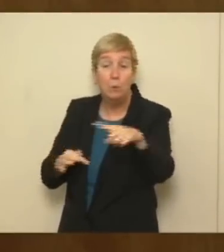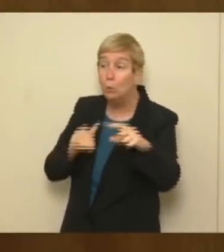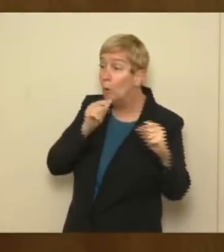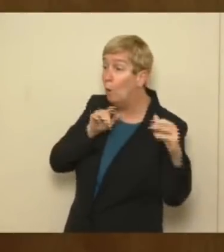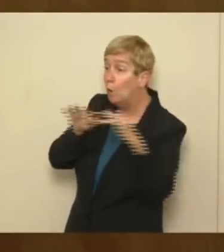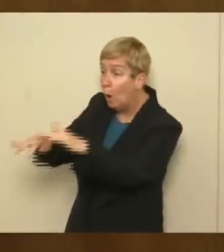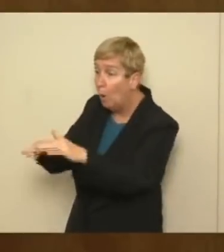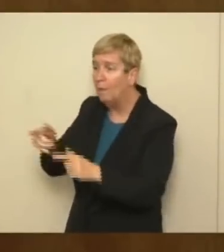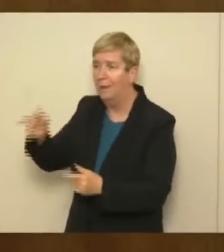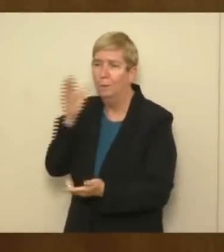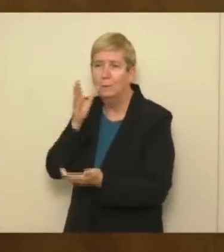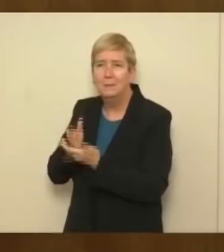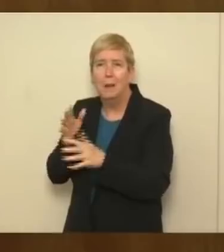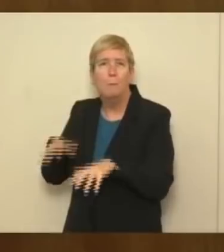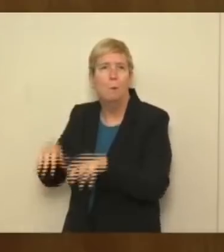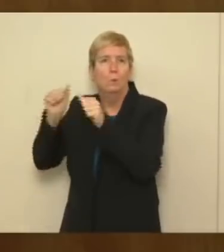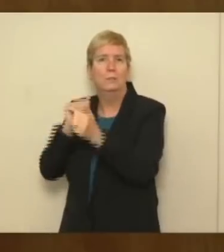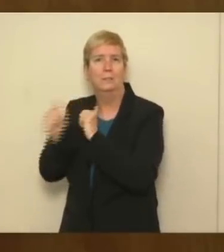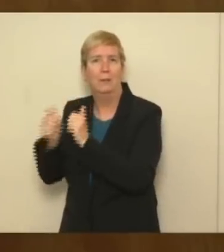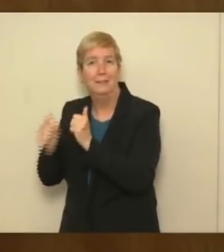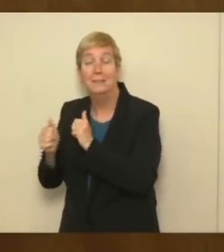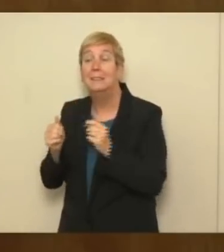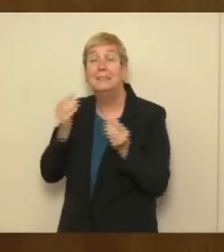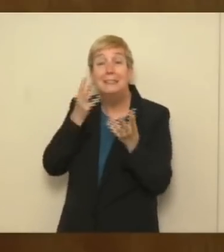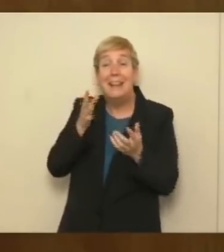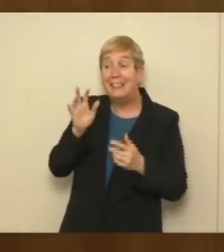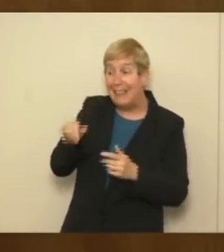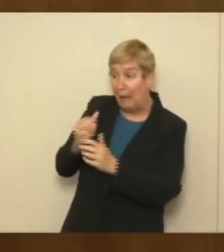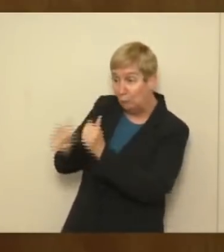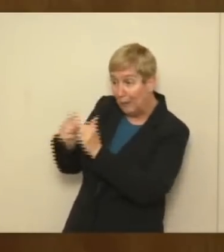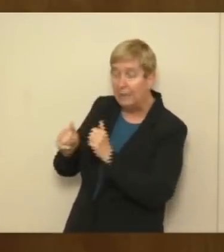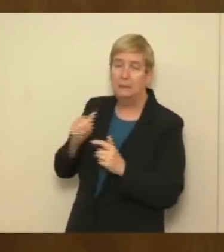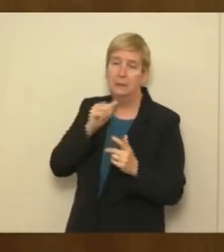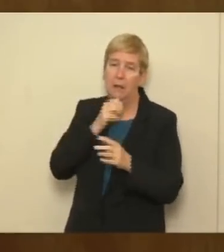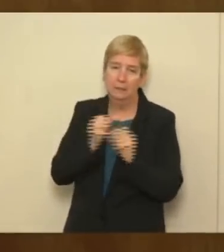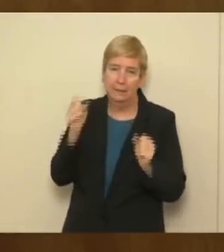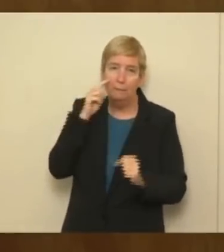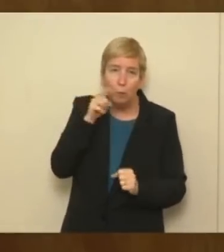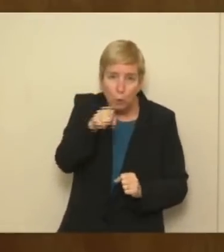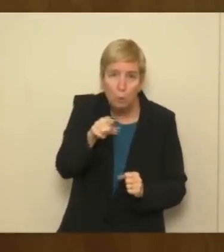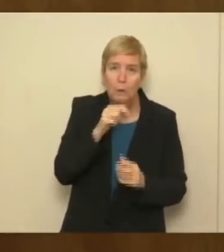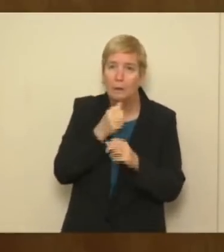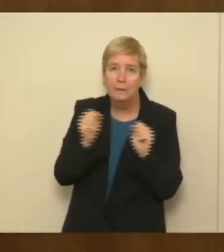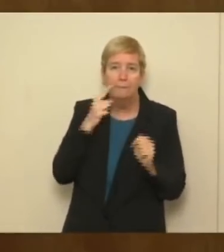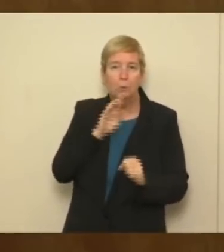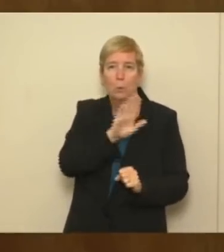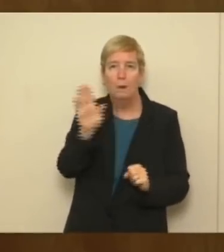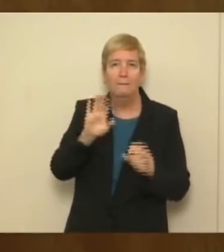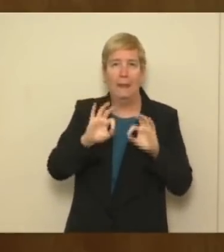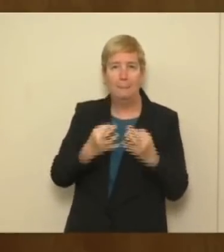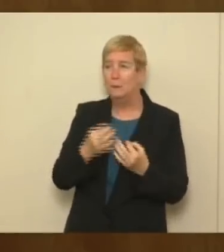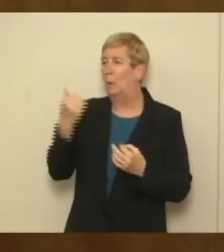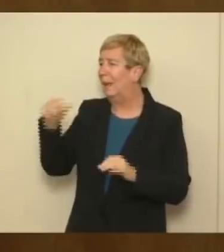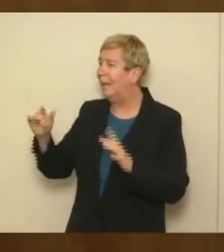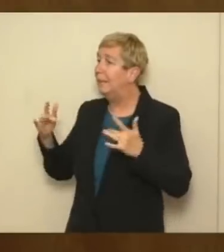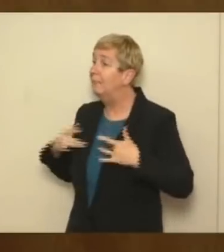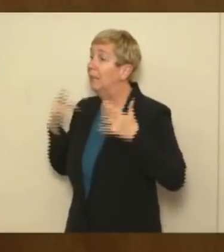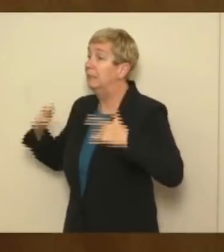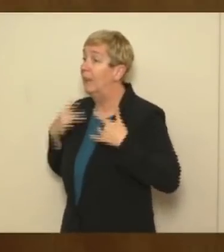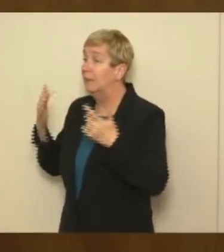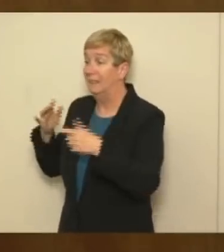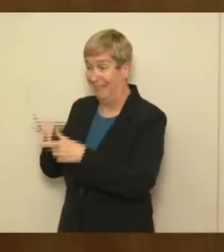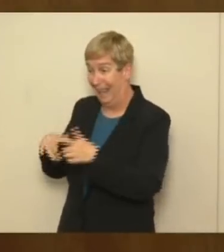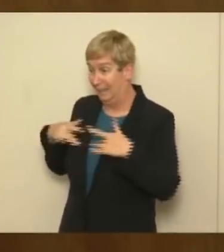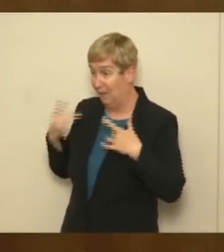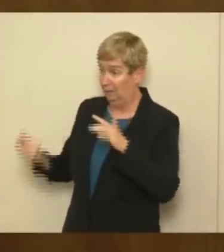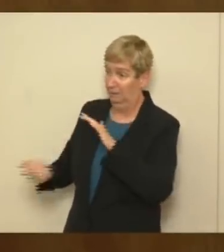safe for you. It's not going to be safe for your family. And so I think that's a really important concept the governor mentioned a couple weeks ago,